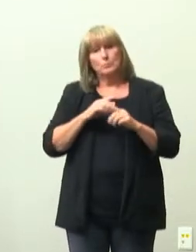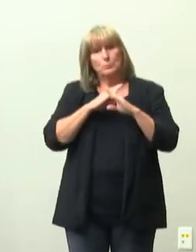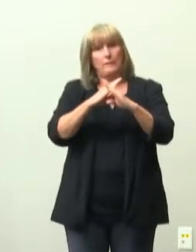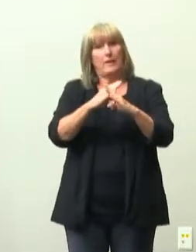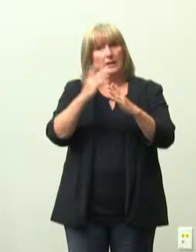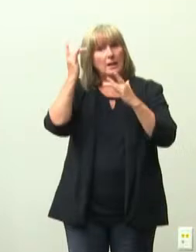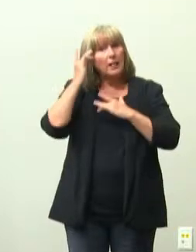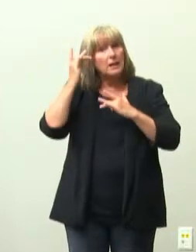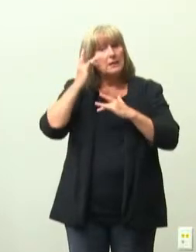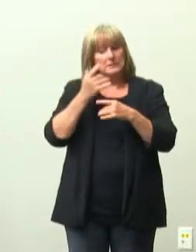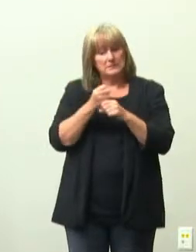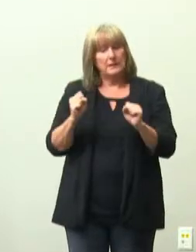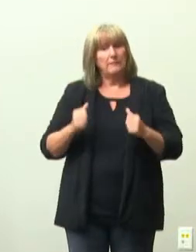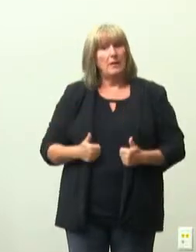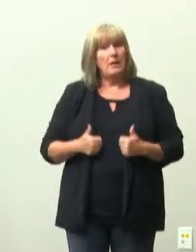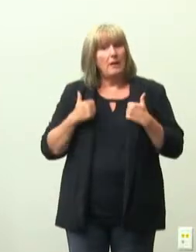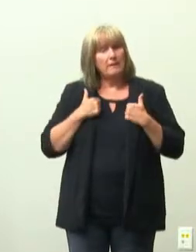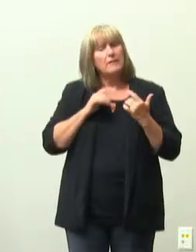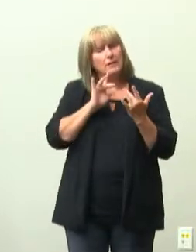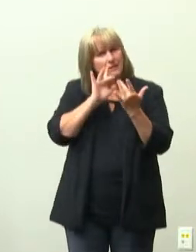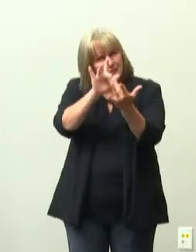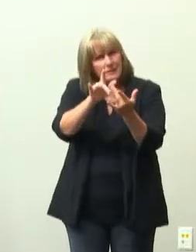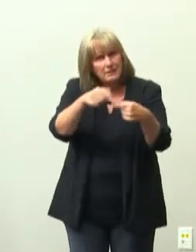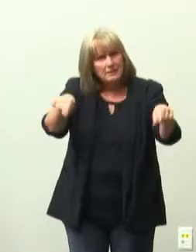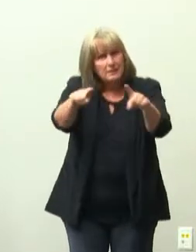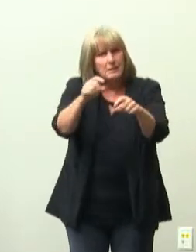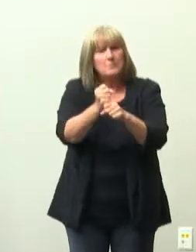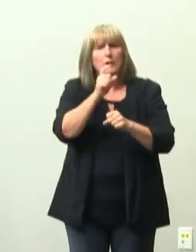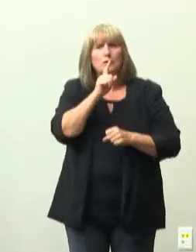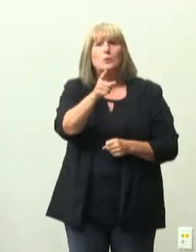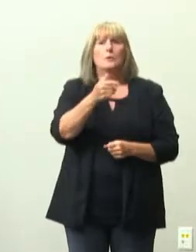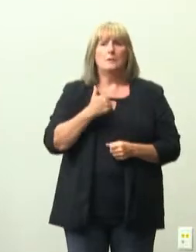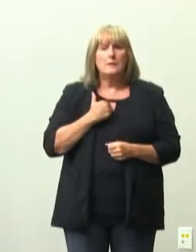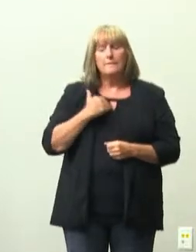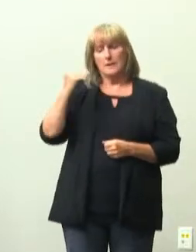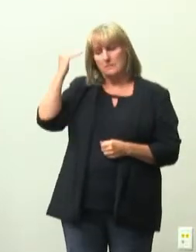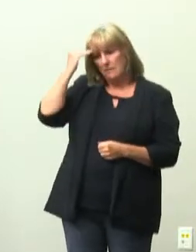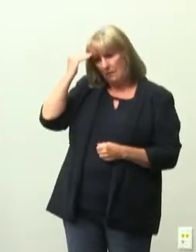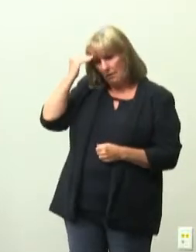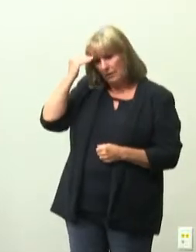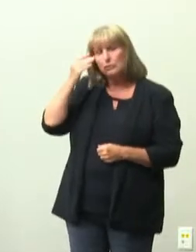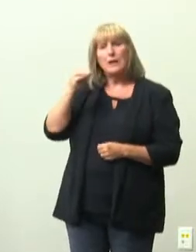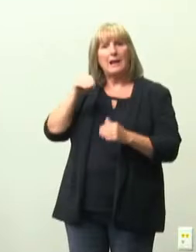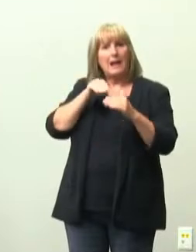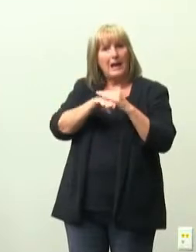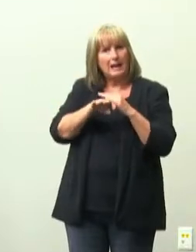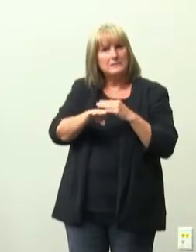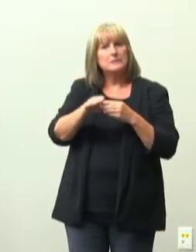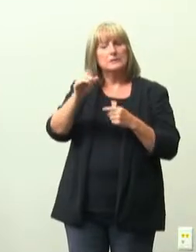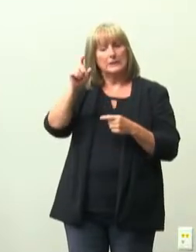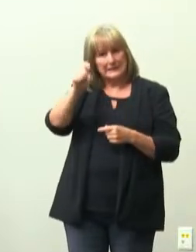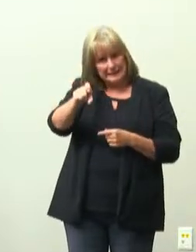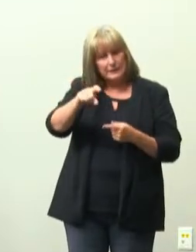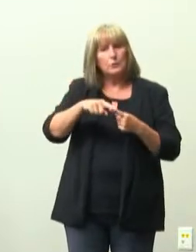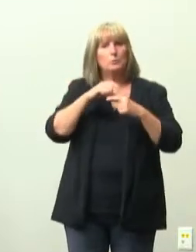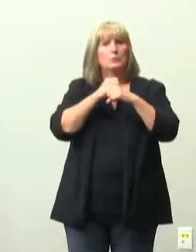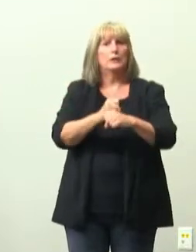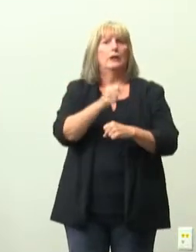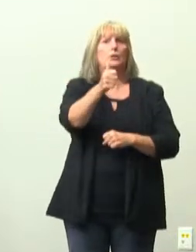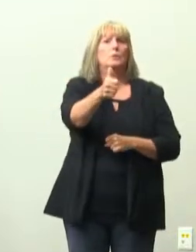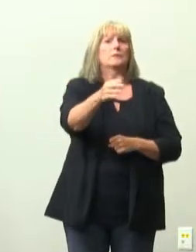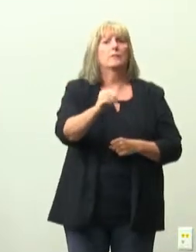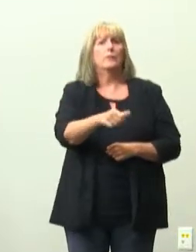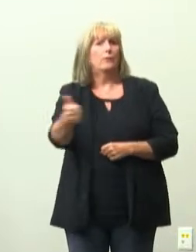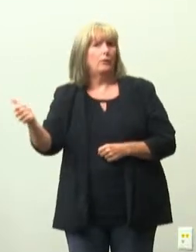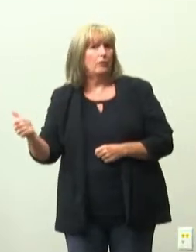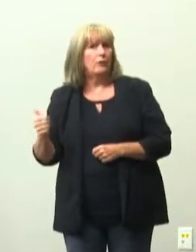illness and saving lives, we're reaching out to make sure that everyone has the knowledge and access they need to protect themselves and one another. And I'm pleased